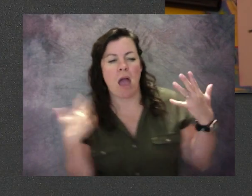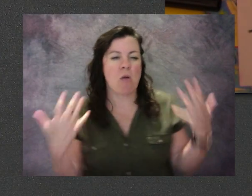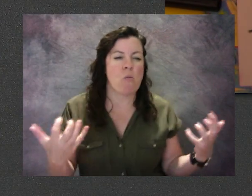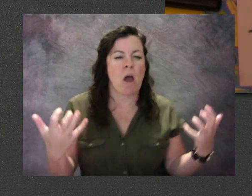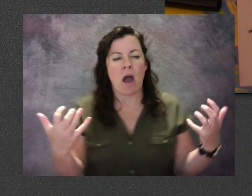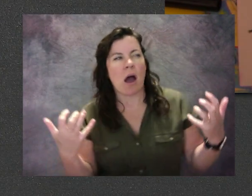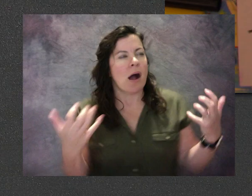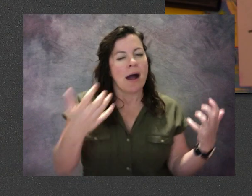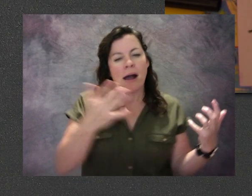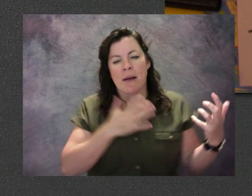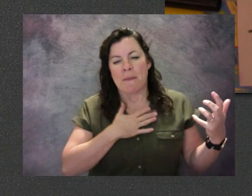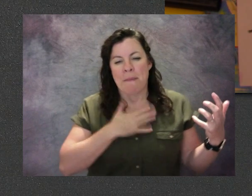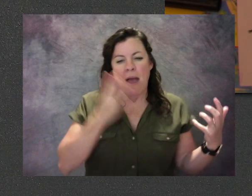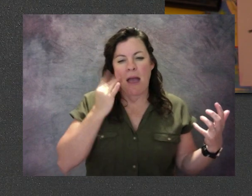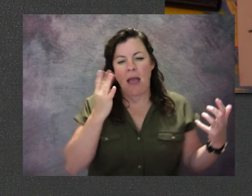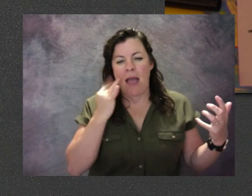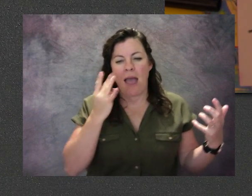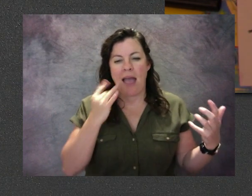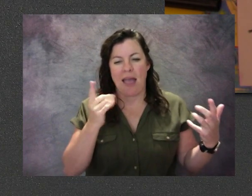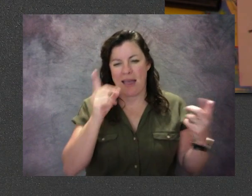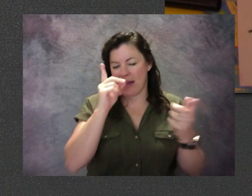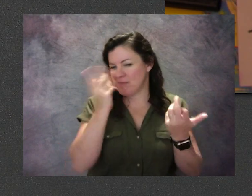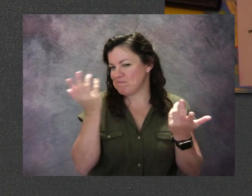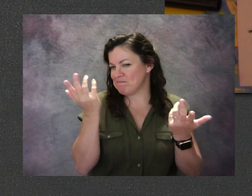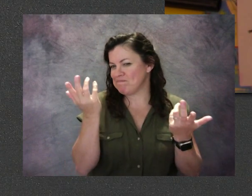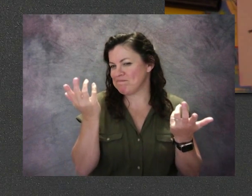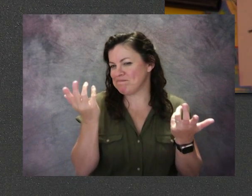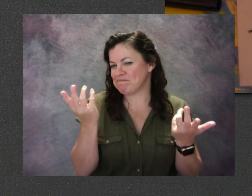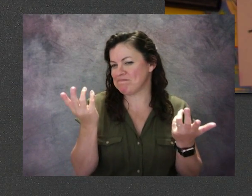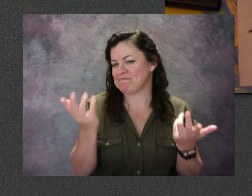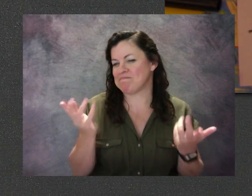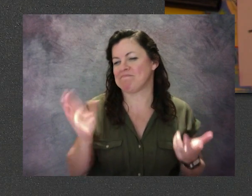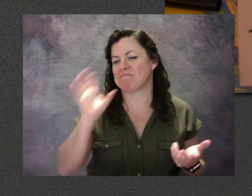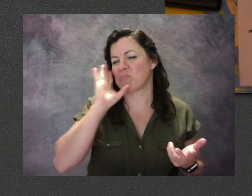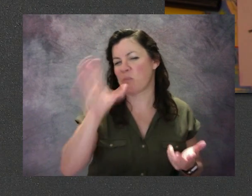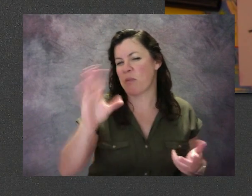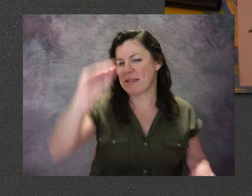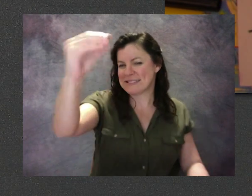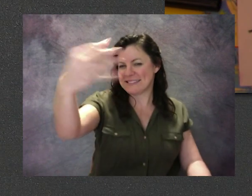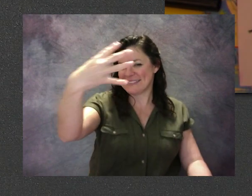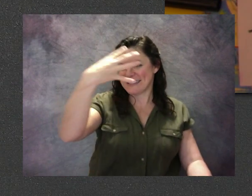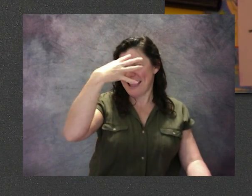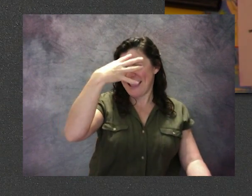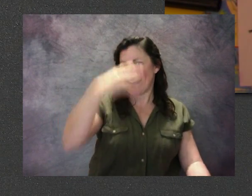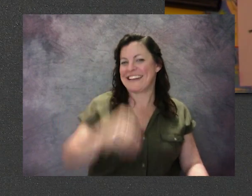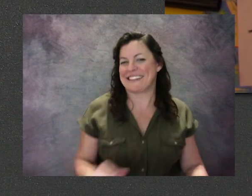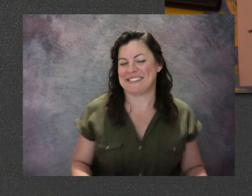cat's thinking about you. I think I'm going to draw the sun on this one.